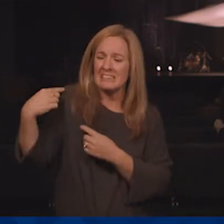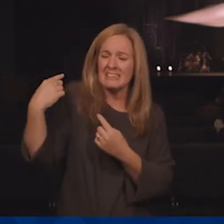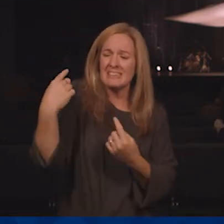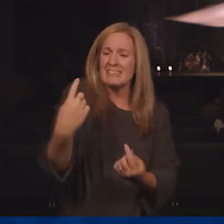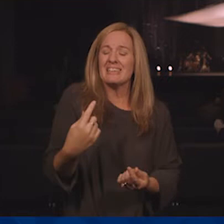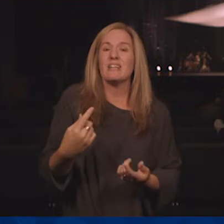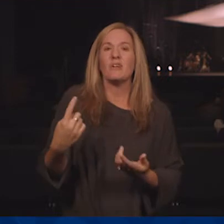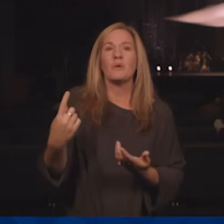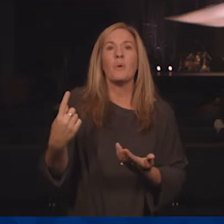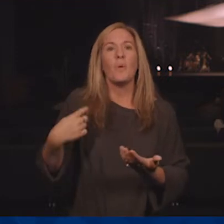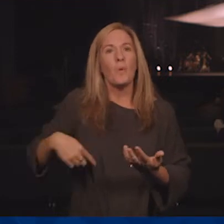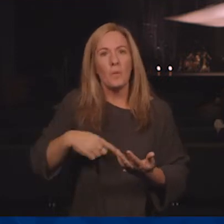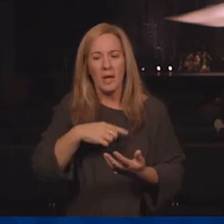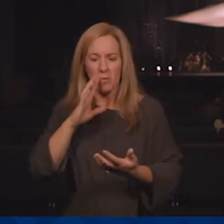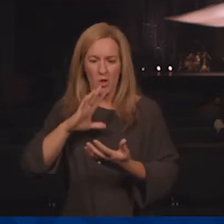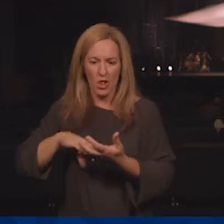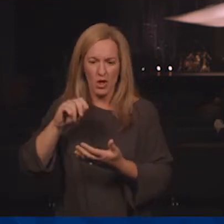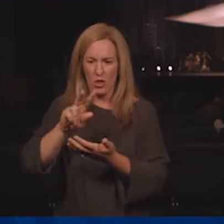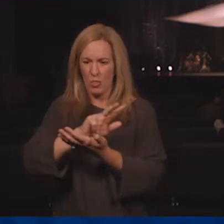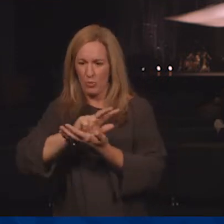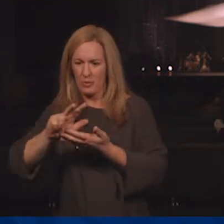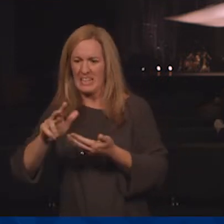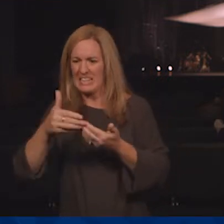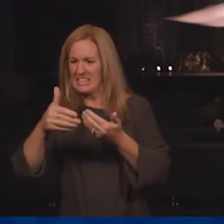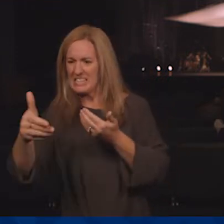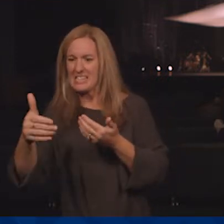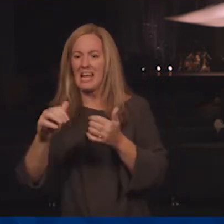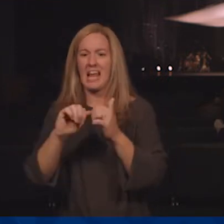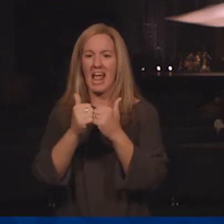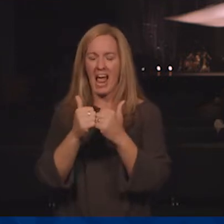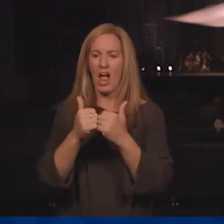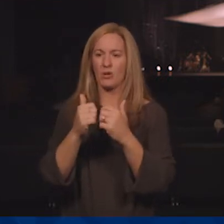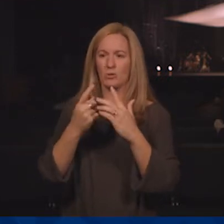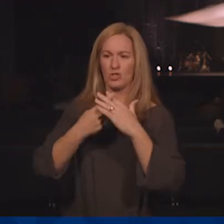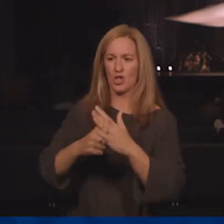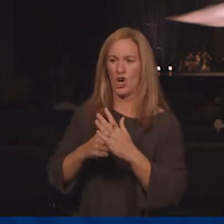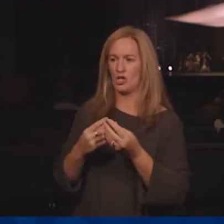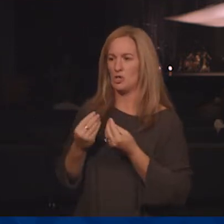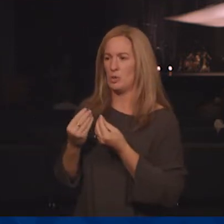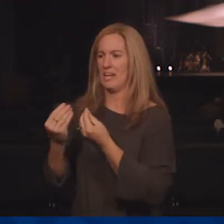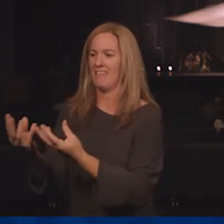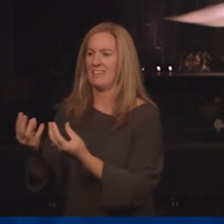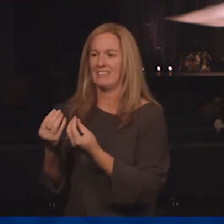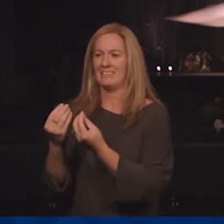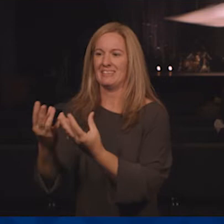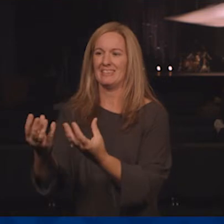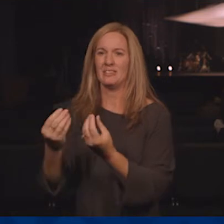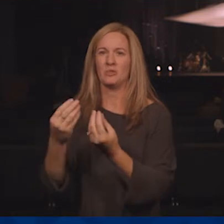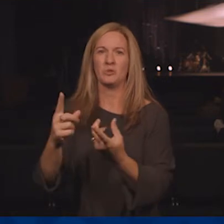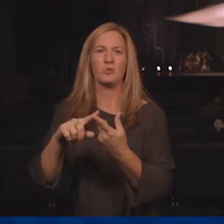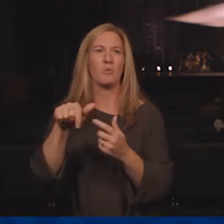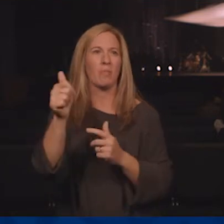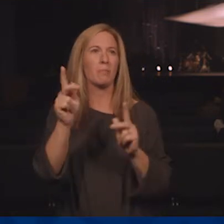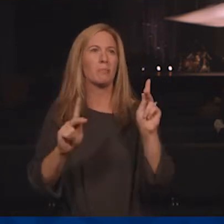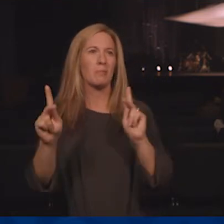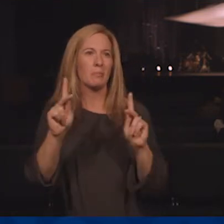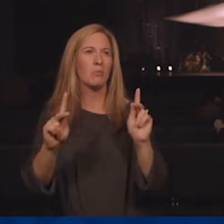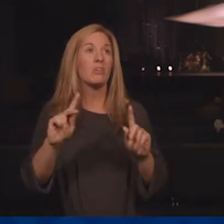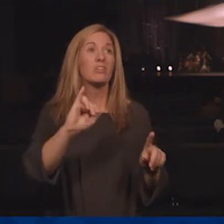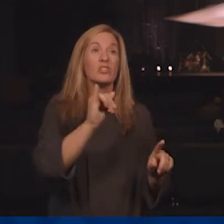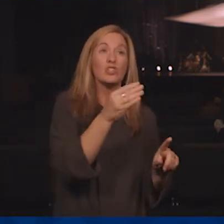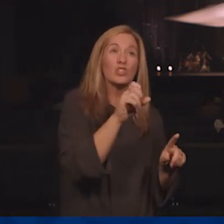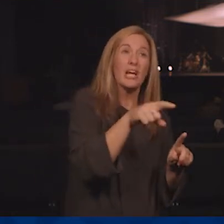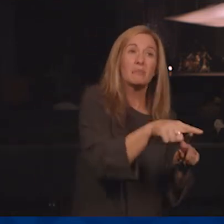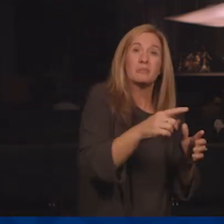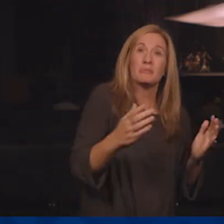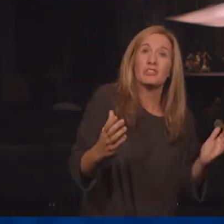figure out together how do we move forward in beginning to give that away. That is what James has been pressing us